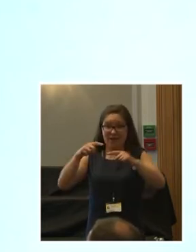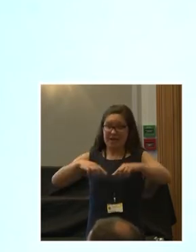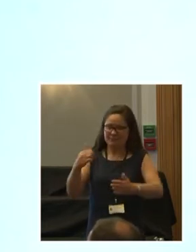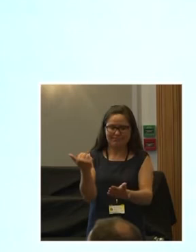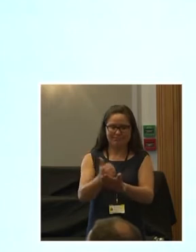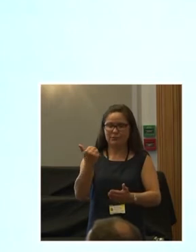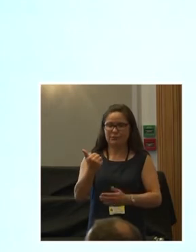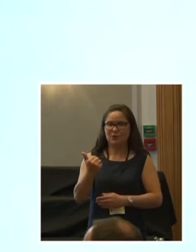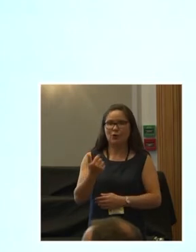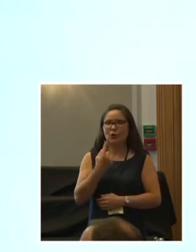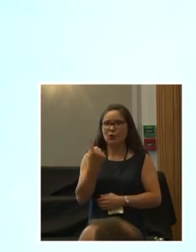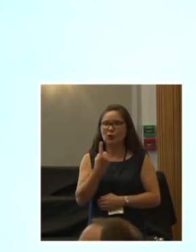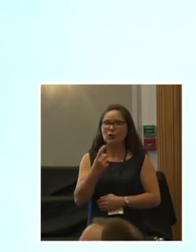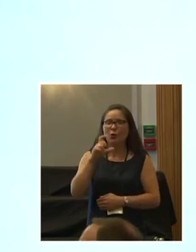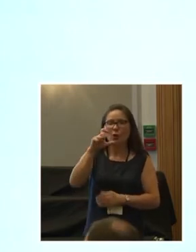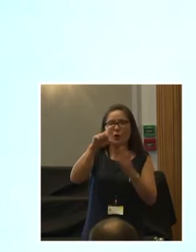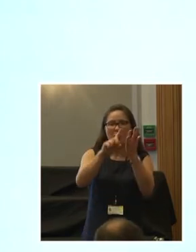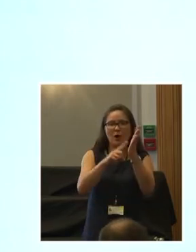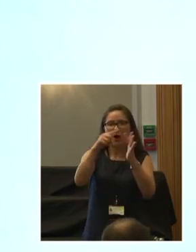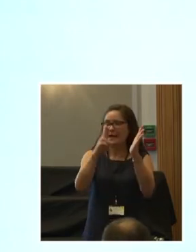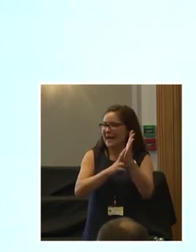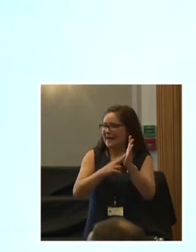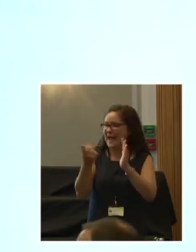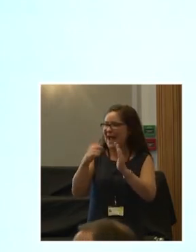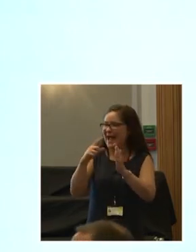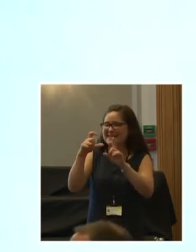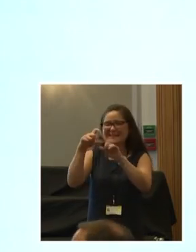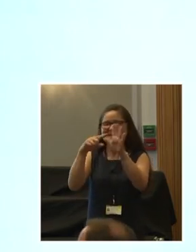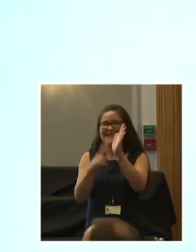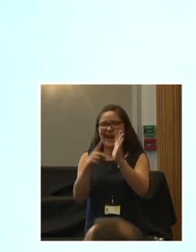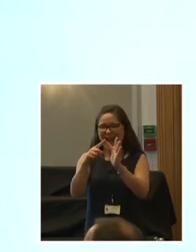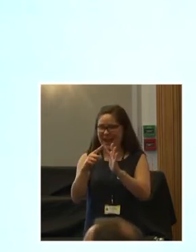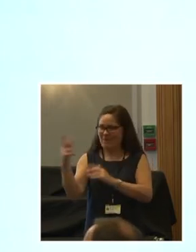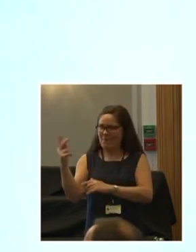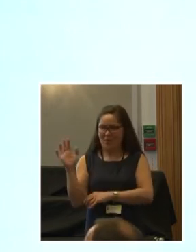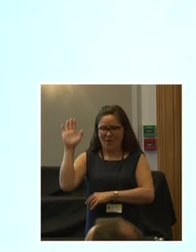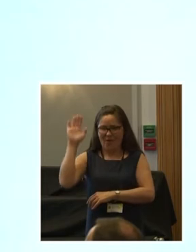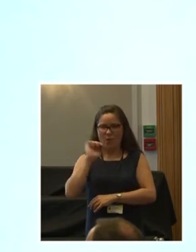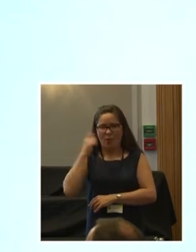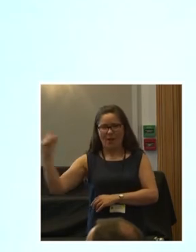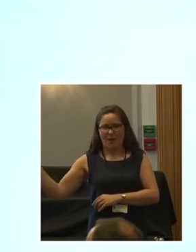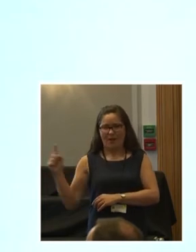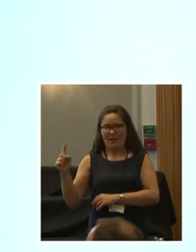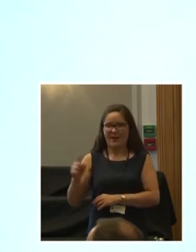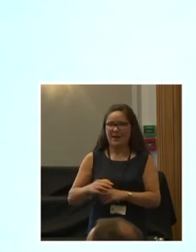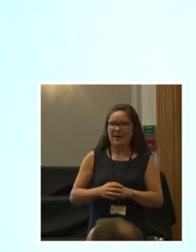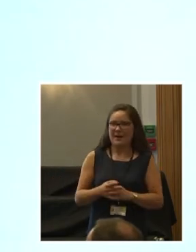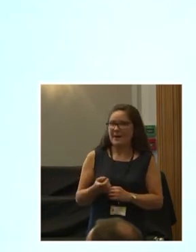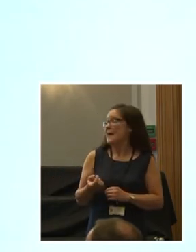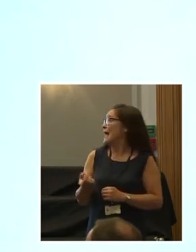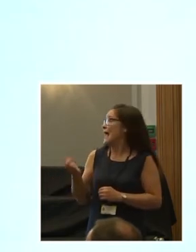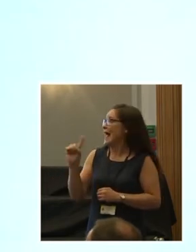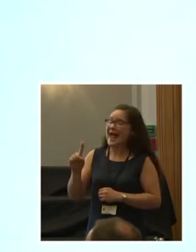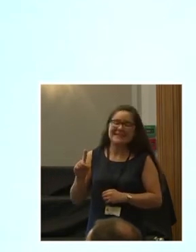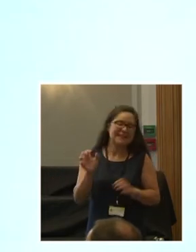here who are Colin Shales and Dave Williams. And they'll also be talking at some point as well. And I've also got my glamorous assistant,